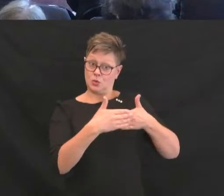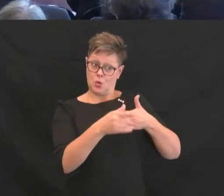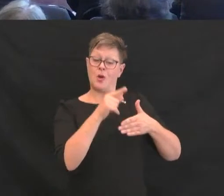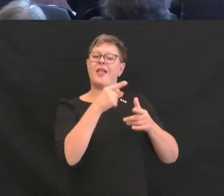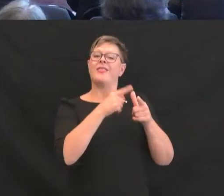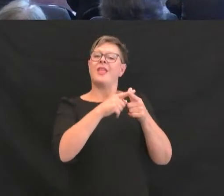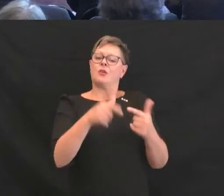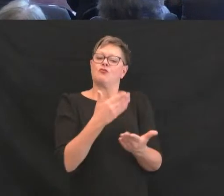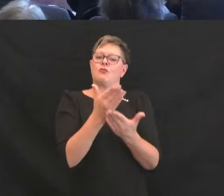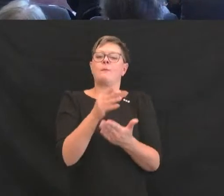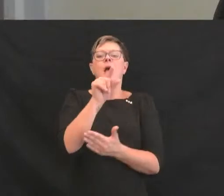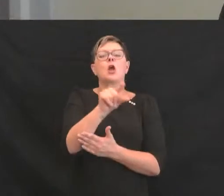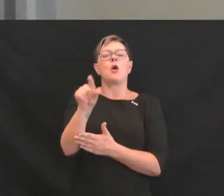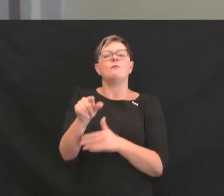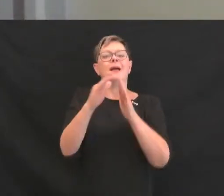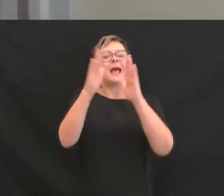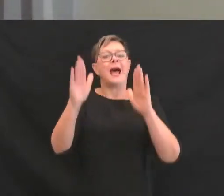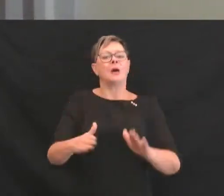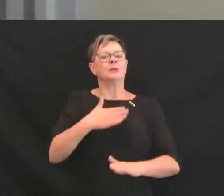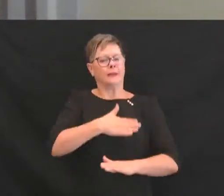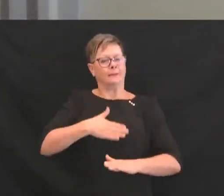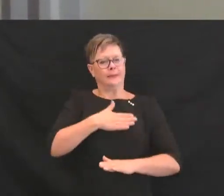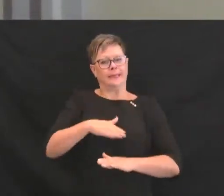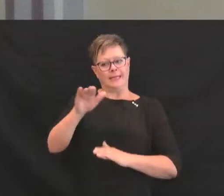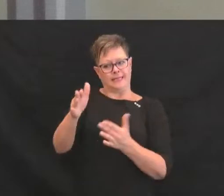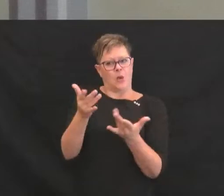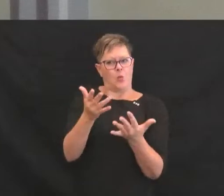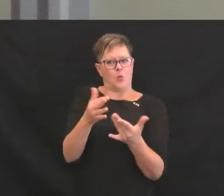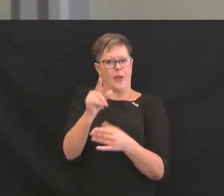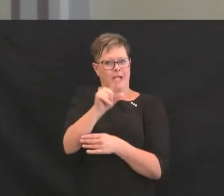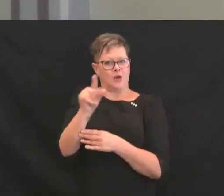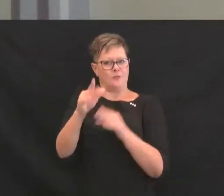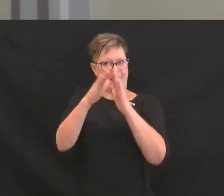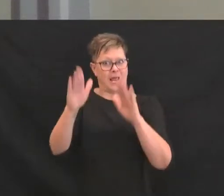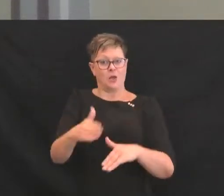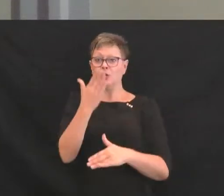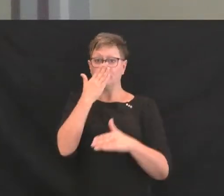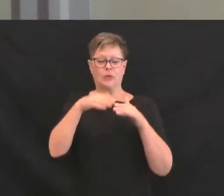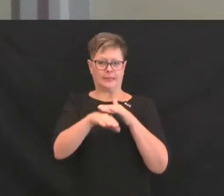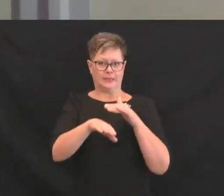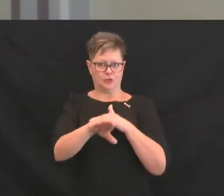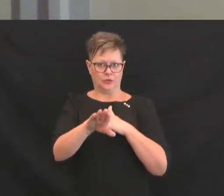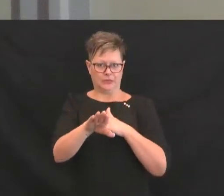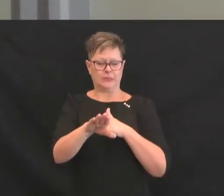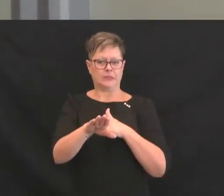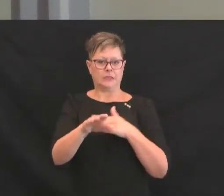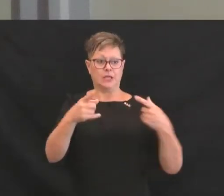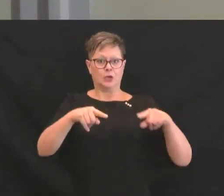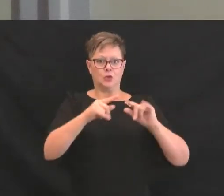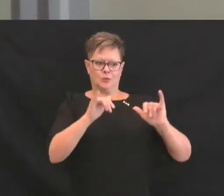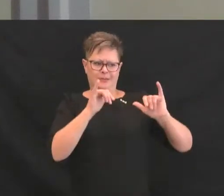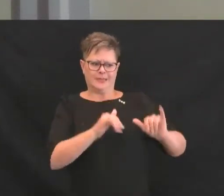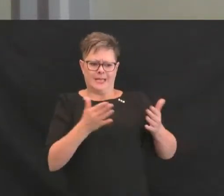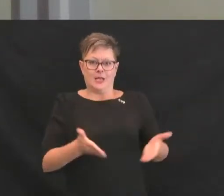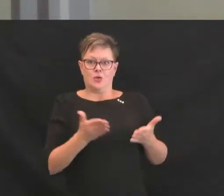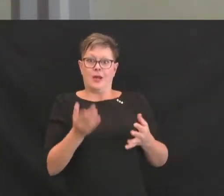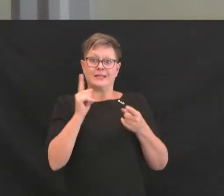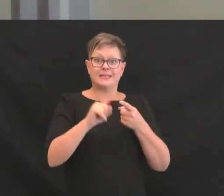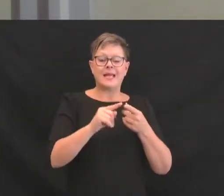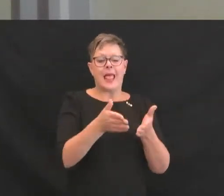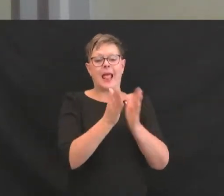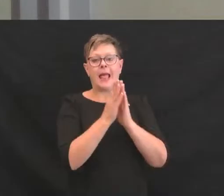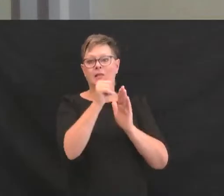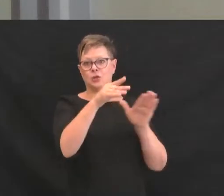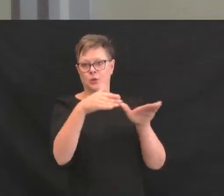House, please enter through the main entrance. I would ask that guests remain in the ceremony room until you are directed to leave, to allow